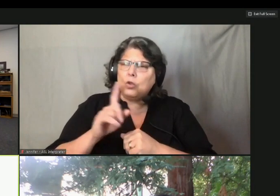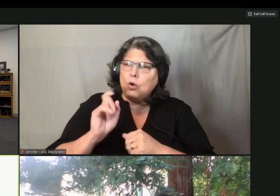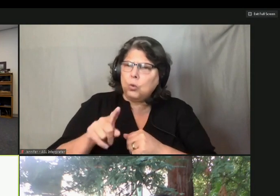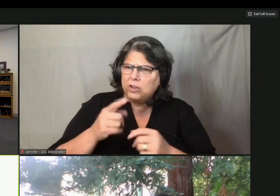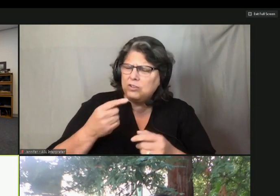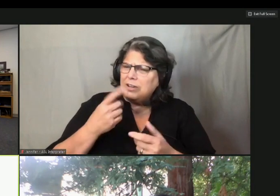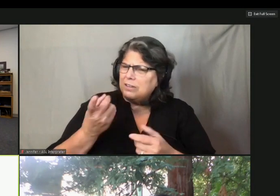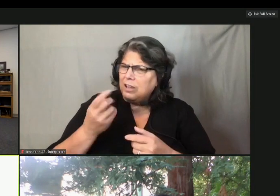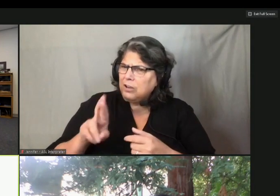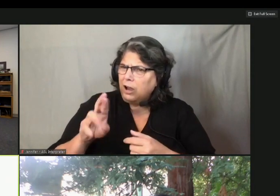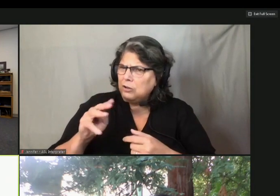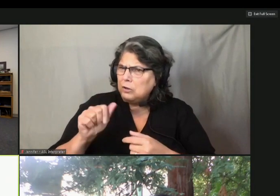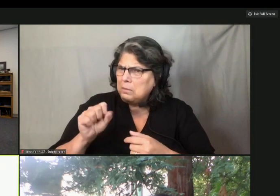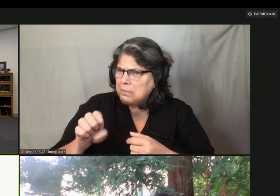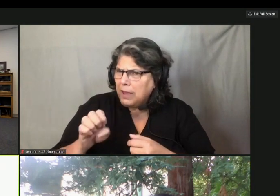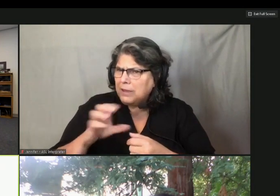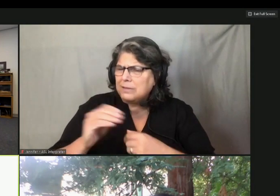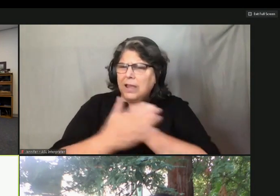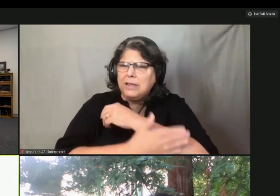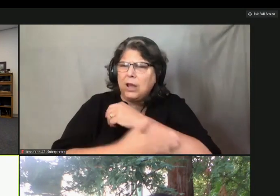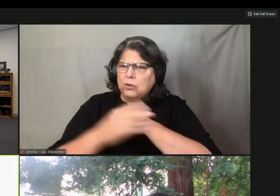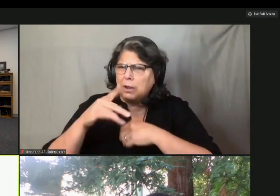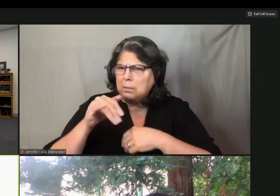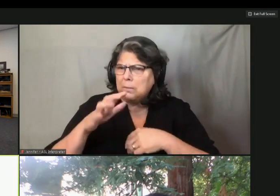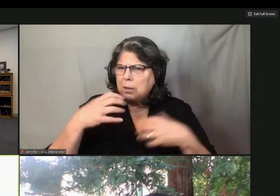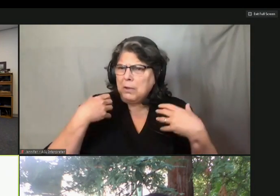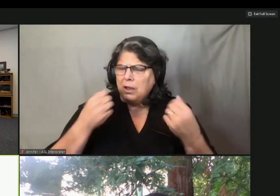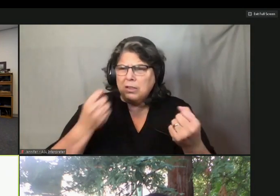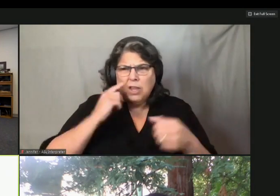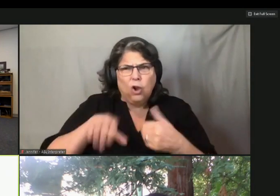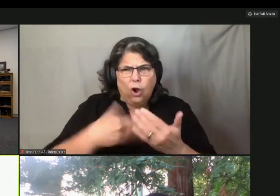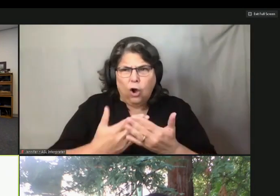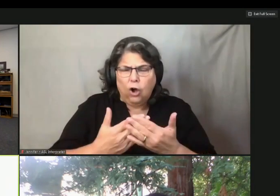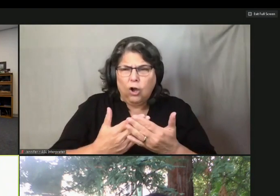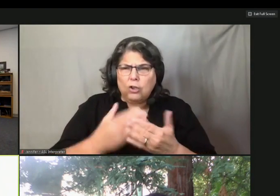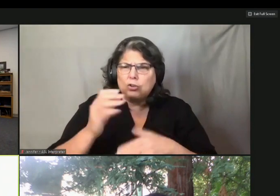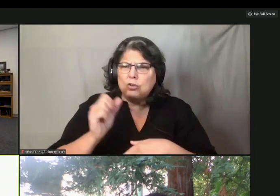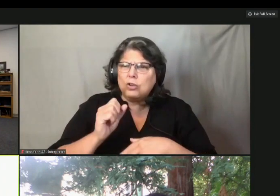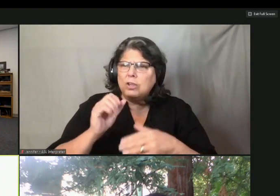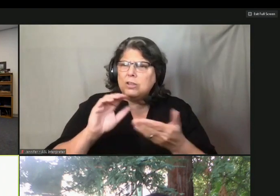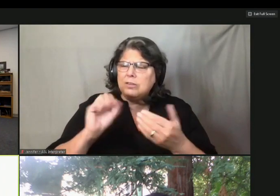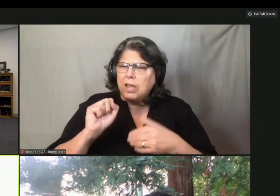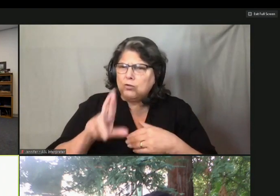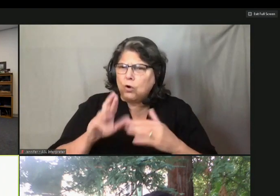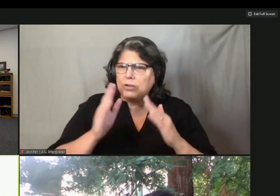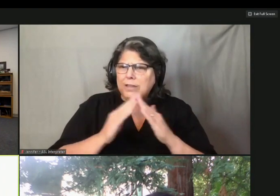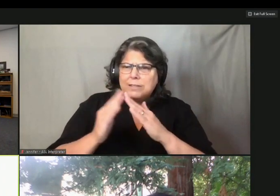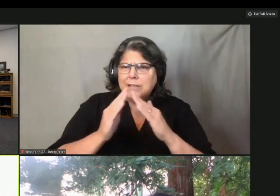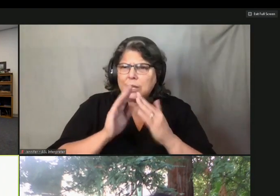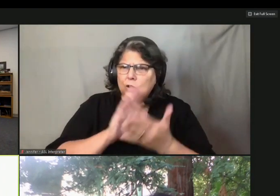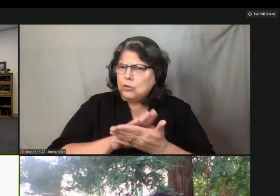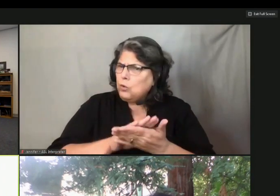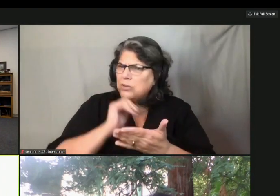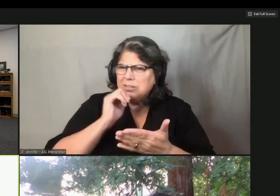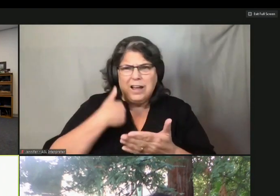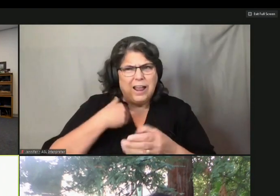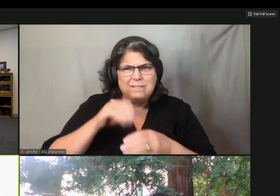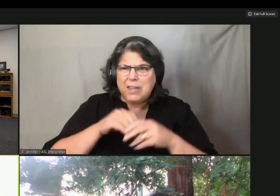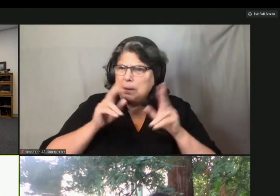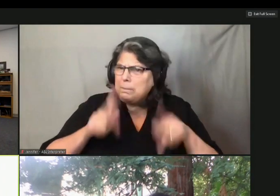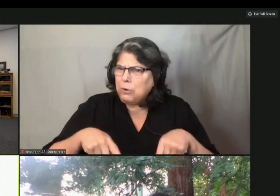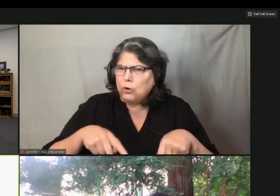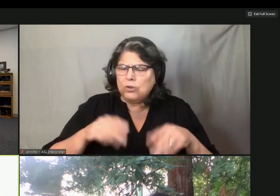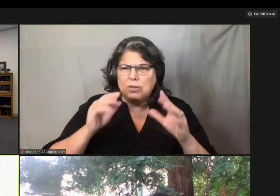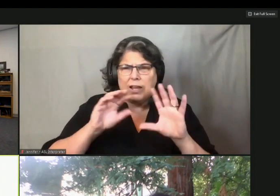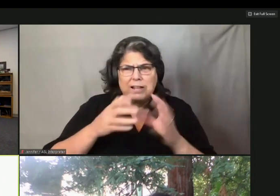Public Health that all Sonoma County City schools not have in-person instruction through